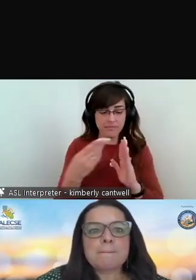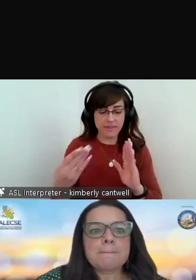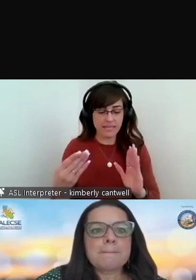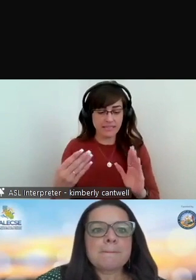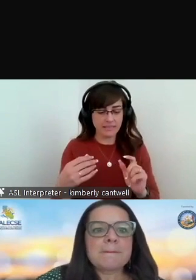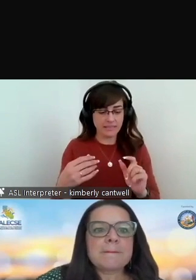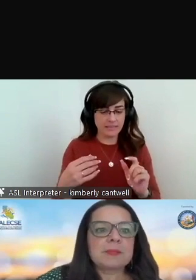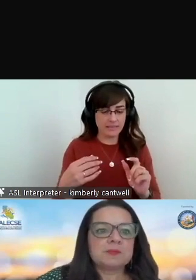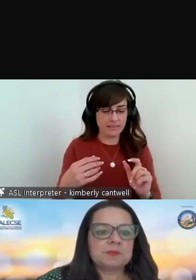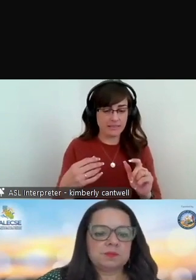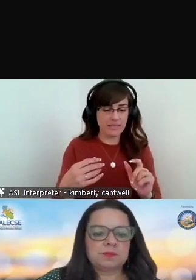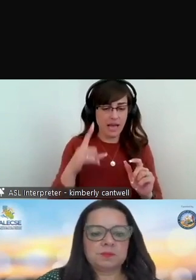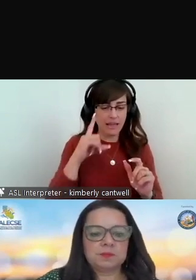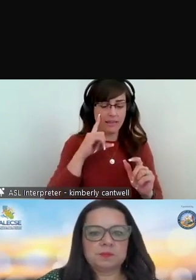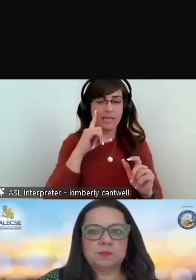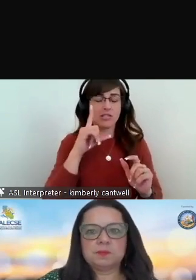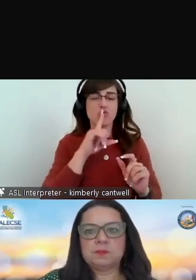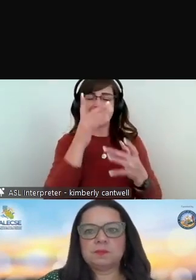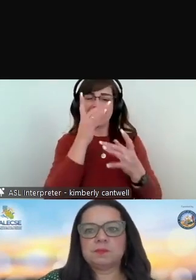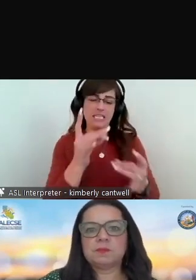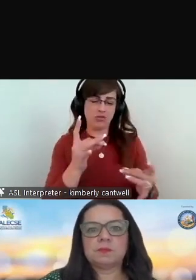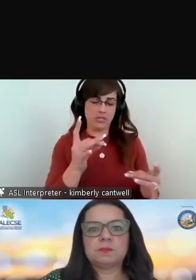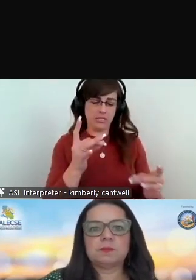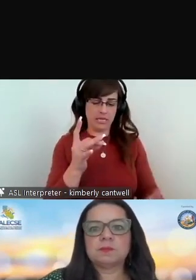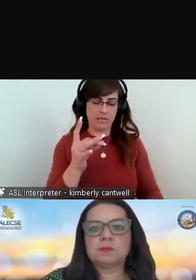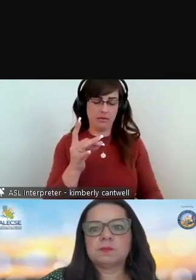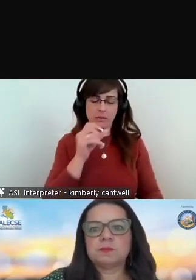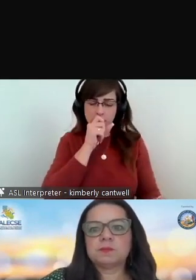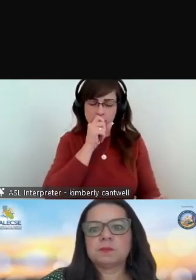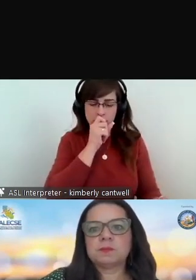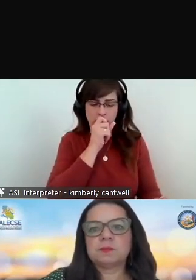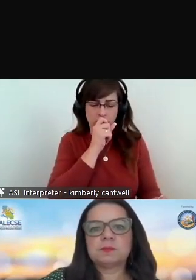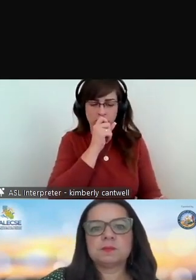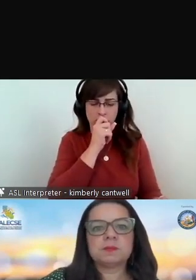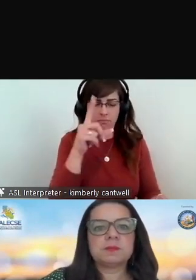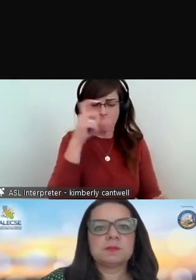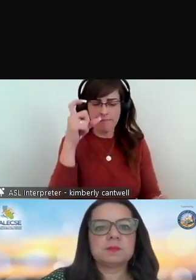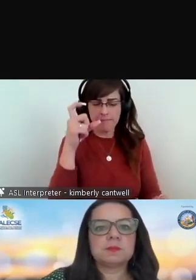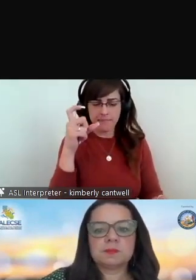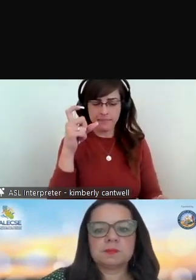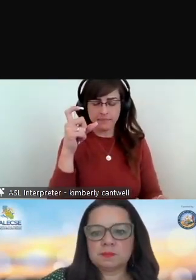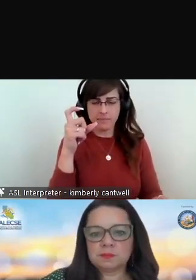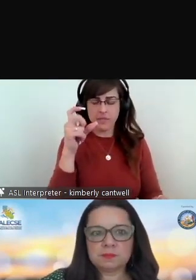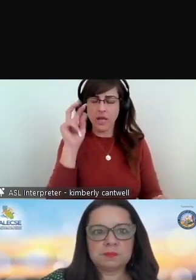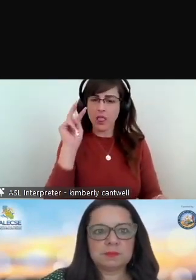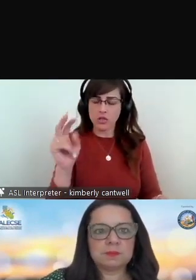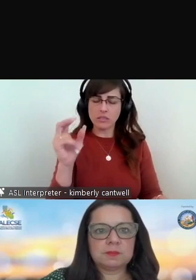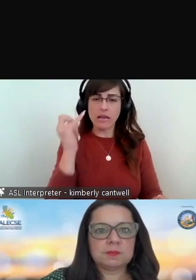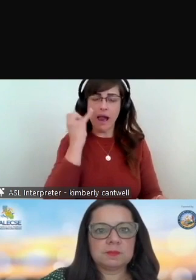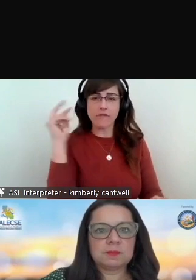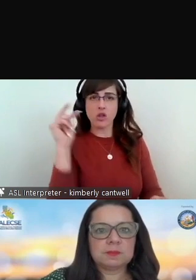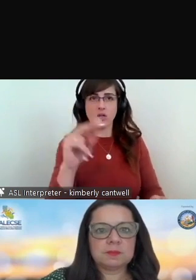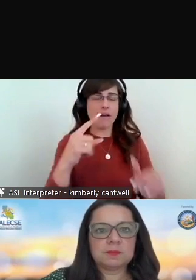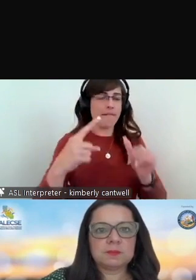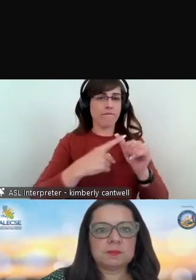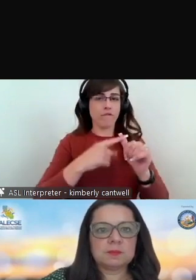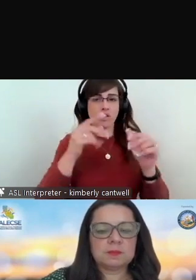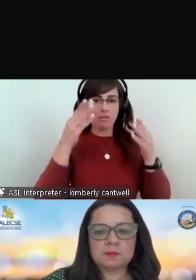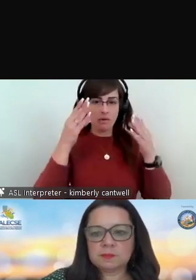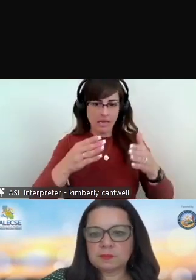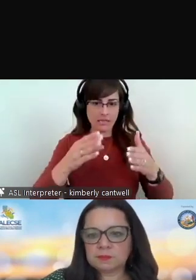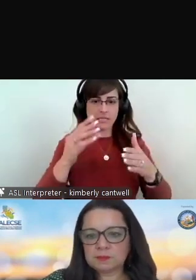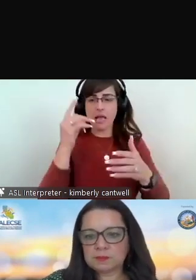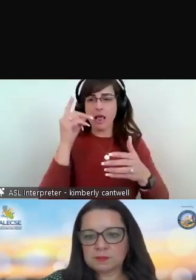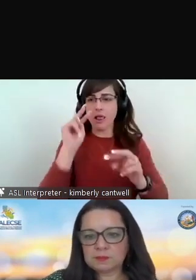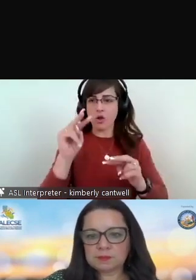Because I mean, I think it's just really interesting because it looks, I think if you're looking at it at a first glance, it looks very